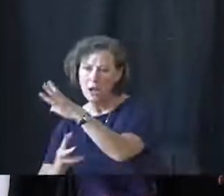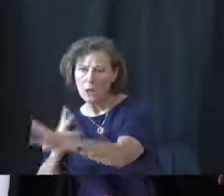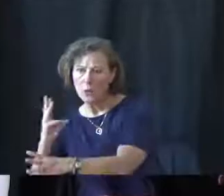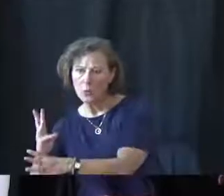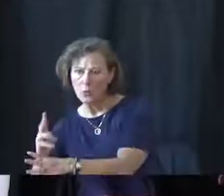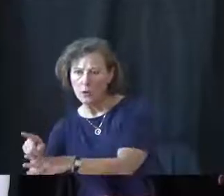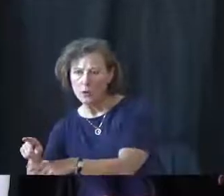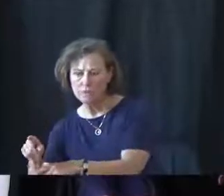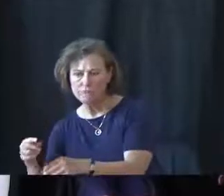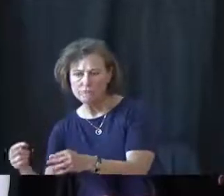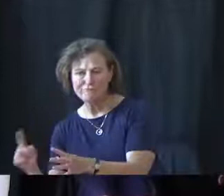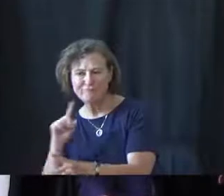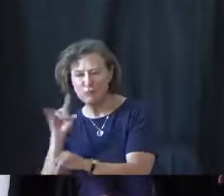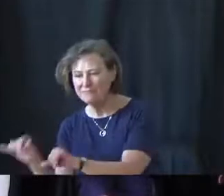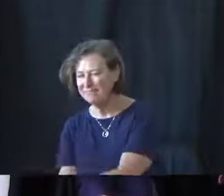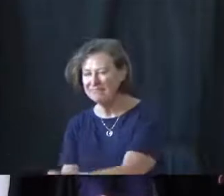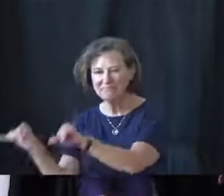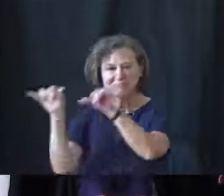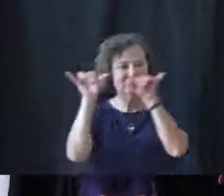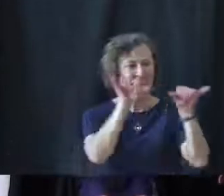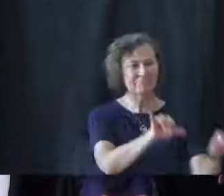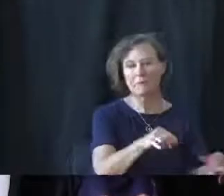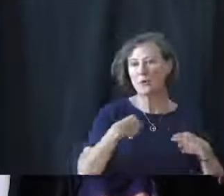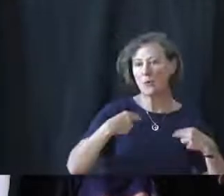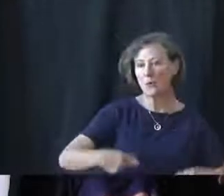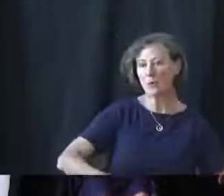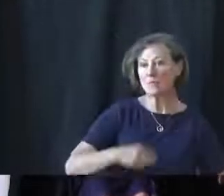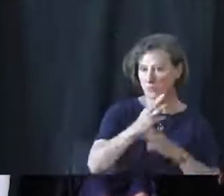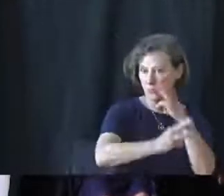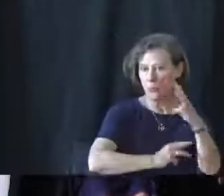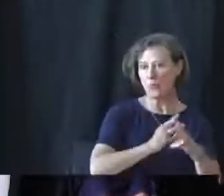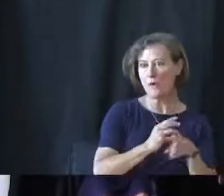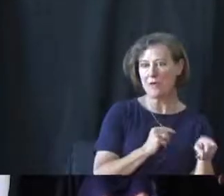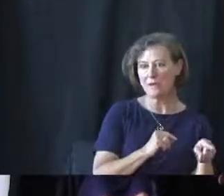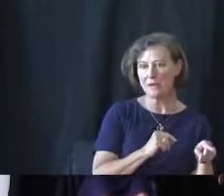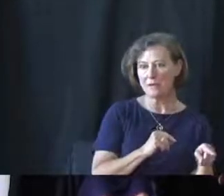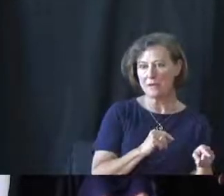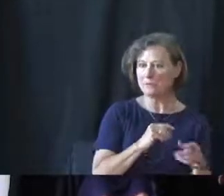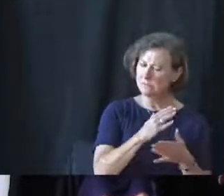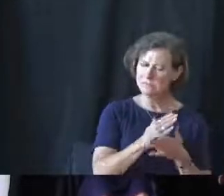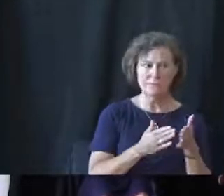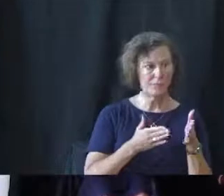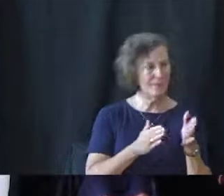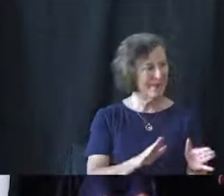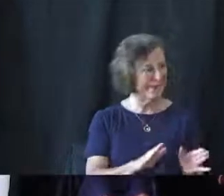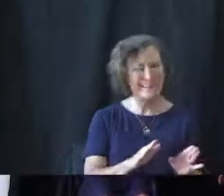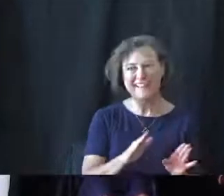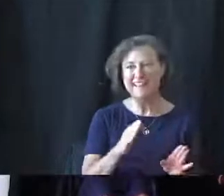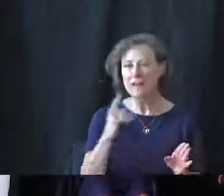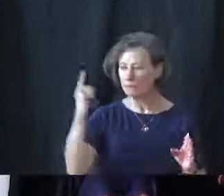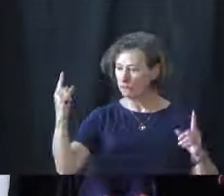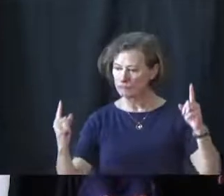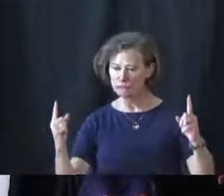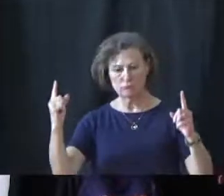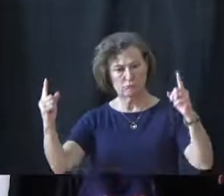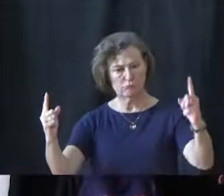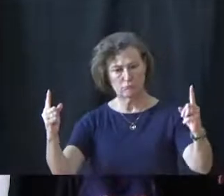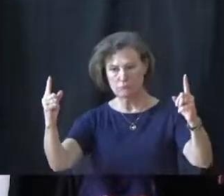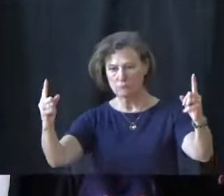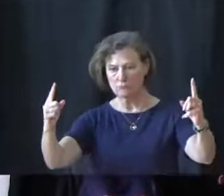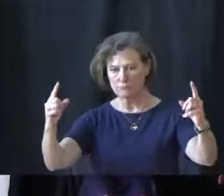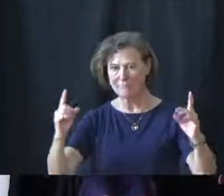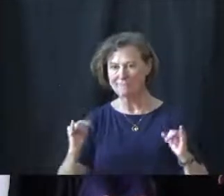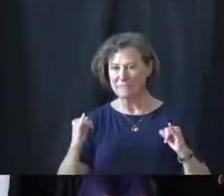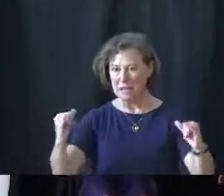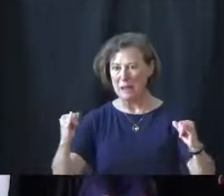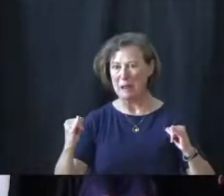a reflection of the human world, and in some sense, there's a one-to-one correspondence. And